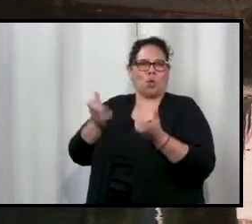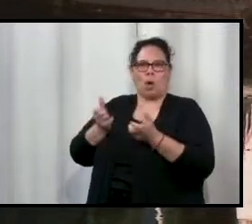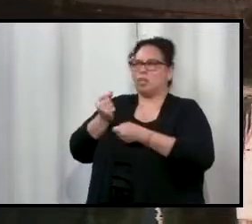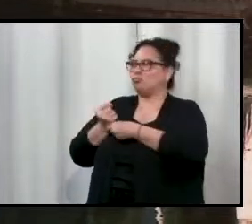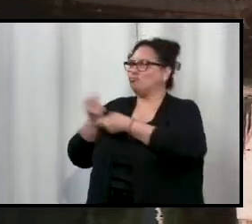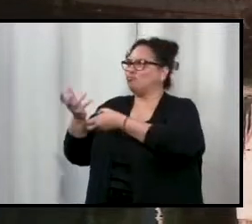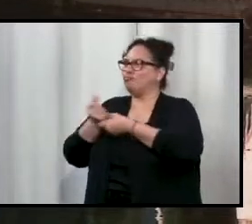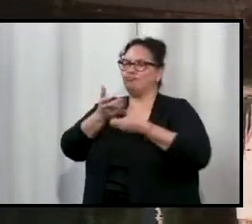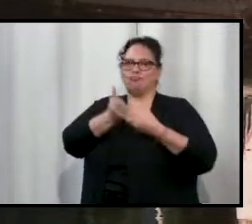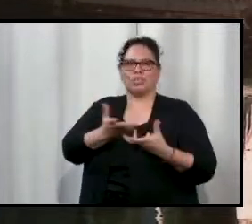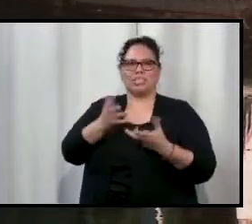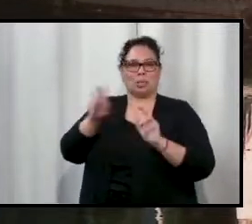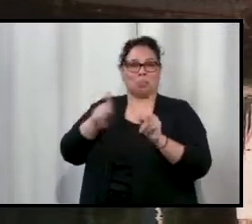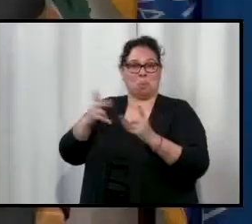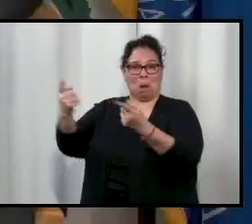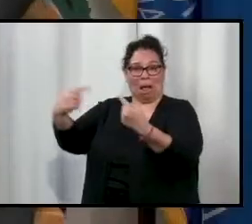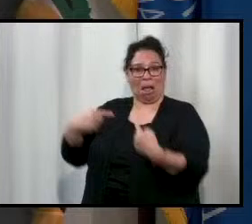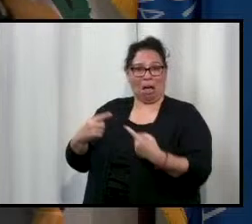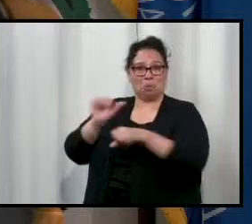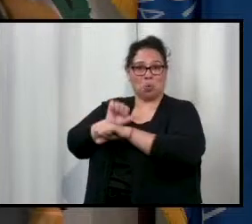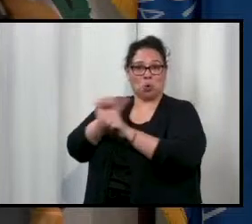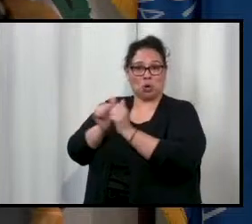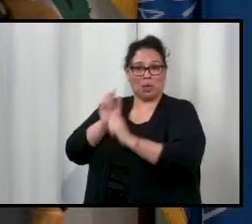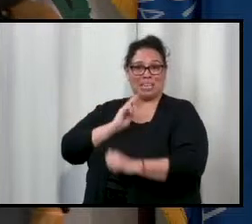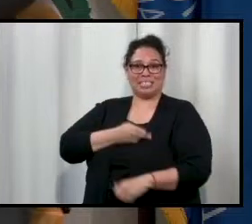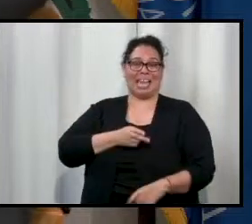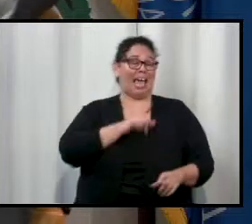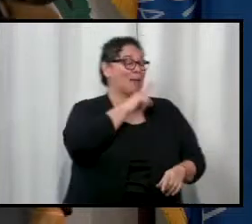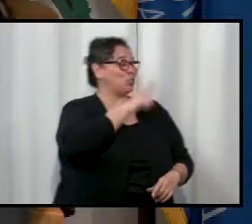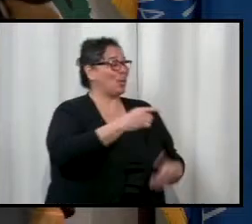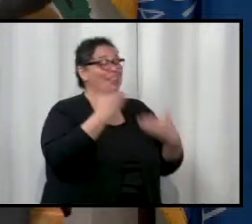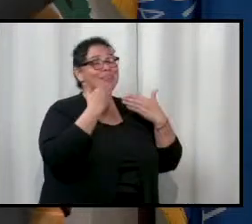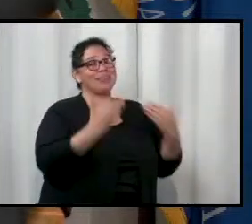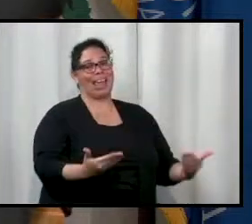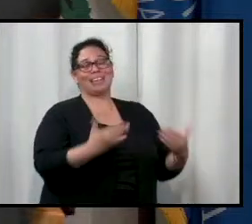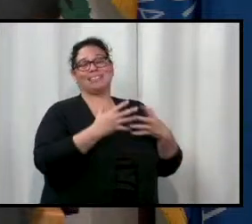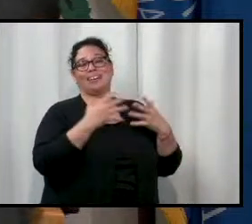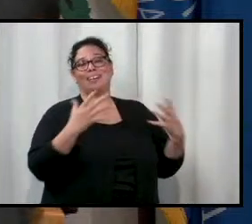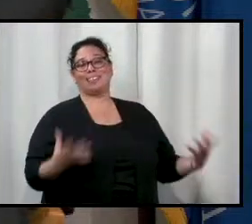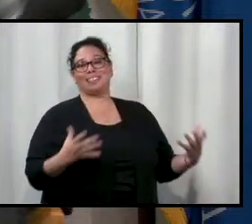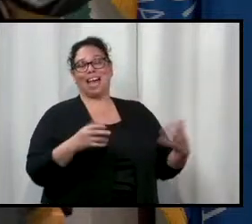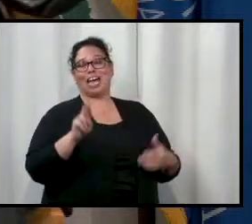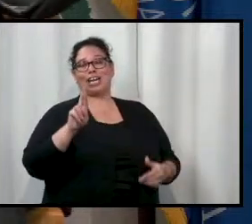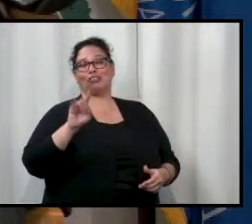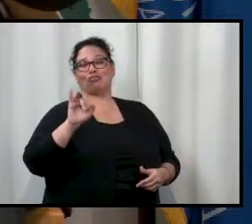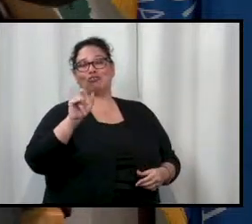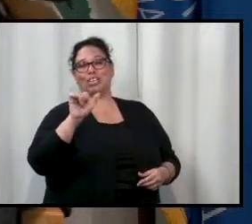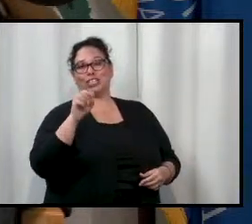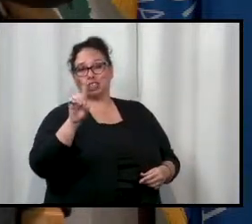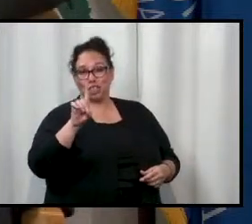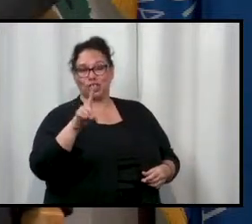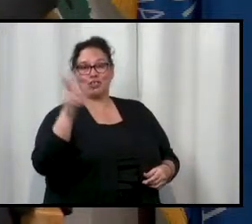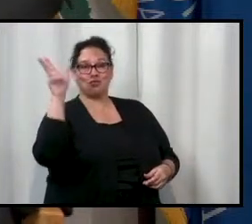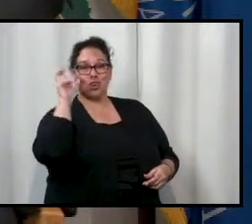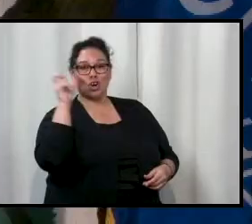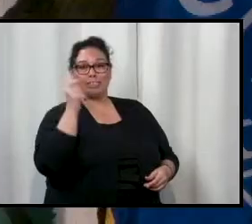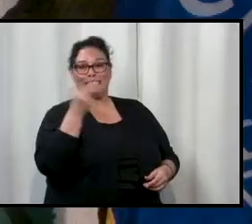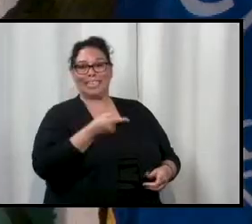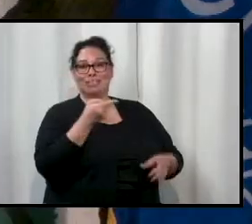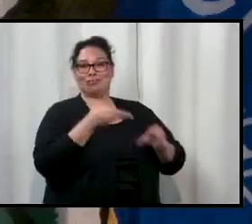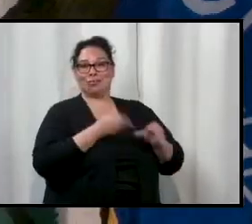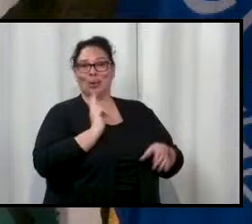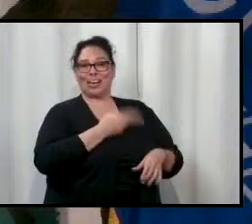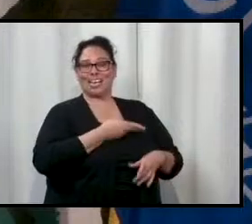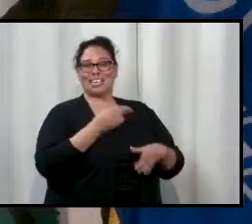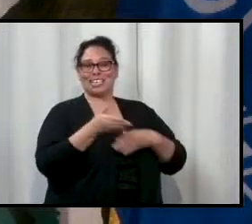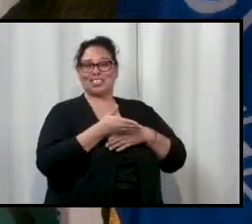more folks want to come work with us. Absolutely. Well, thanks a lot, Richard. You heard it. Richard joined us and shared more about Rocket